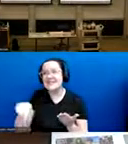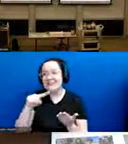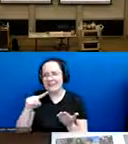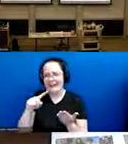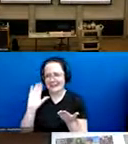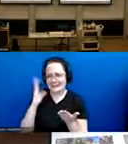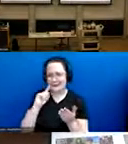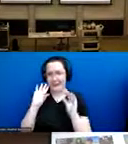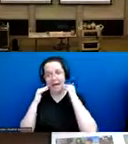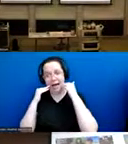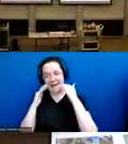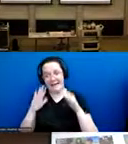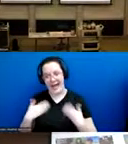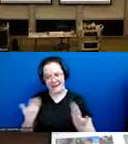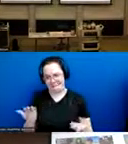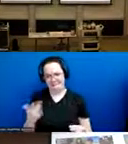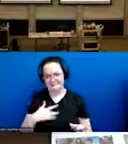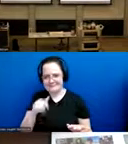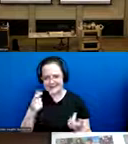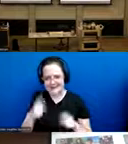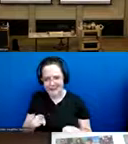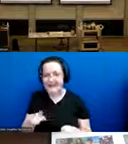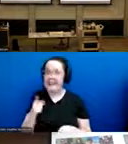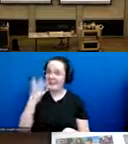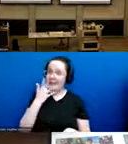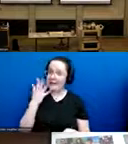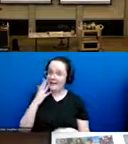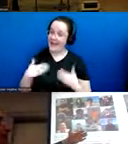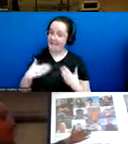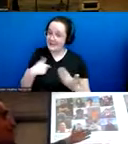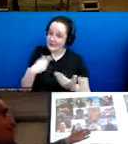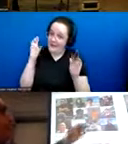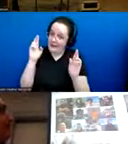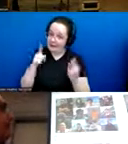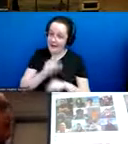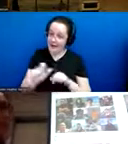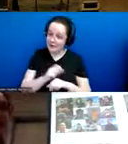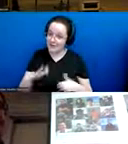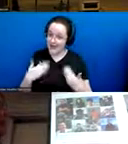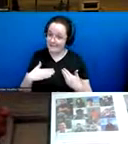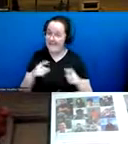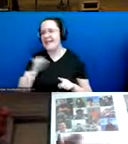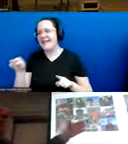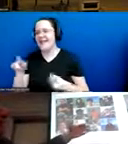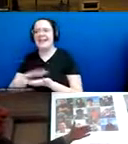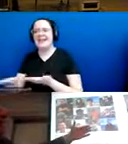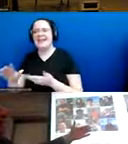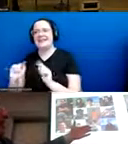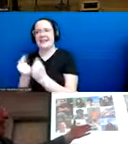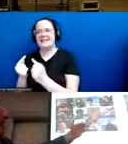but they all look very happy. So I'm hoping they are really. And then we also have a very nice team of senior scientists and grad students